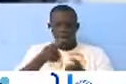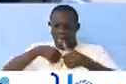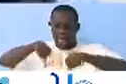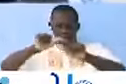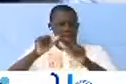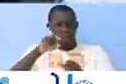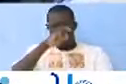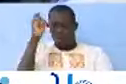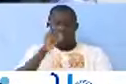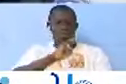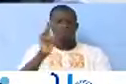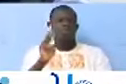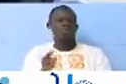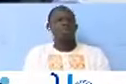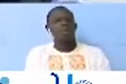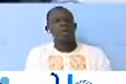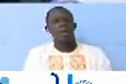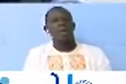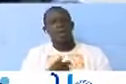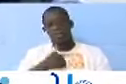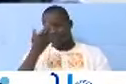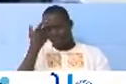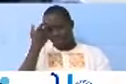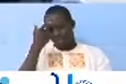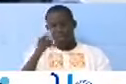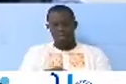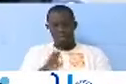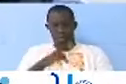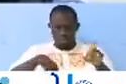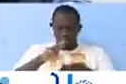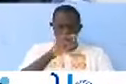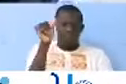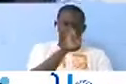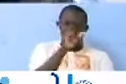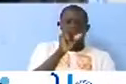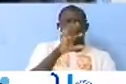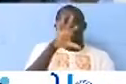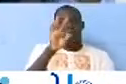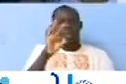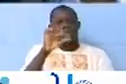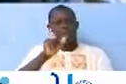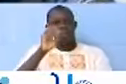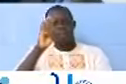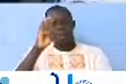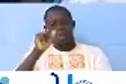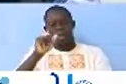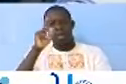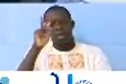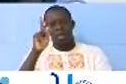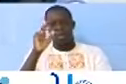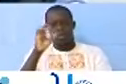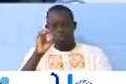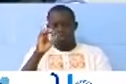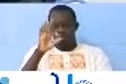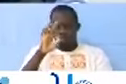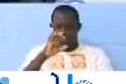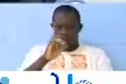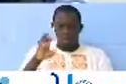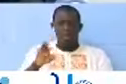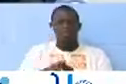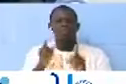work. So na ta tobacco road. Then I went to tobacco road. Tada madika falle ya. I went